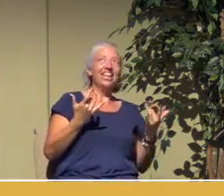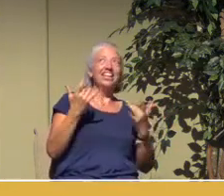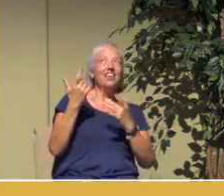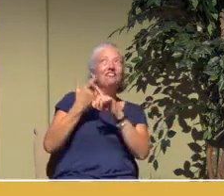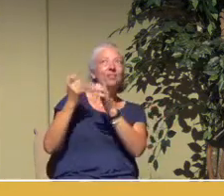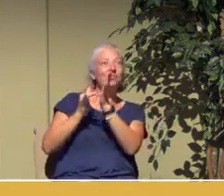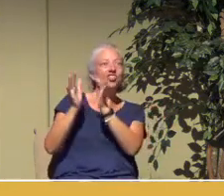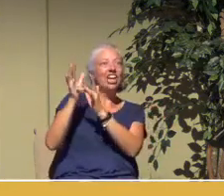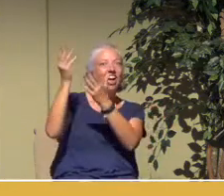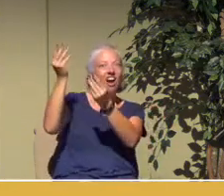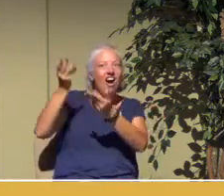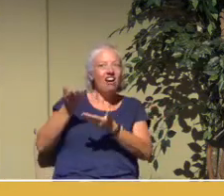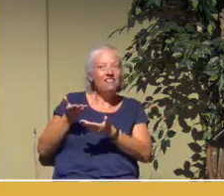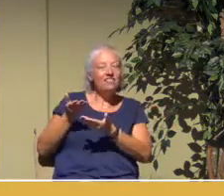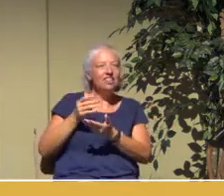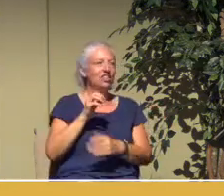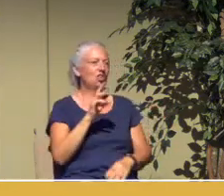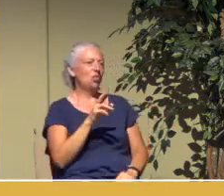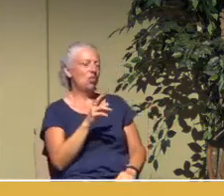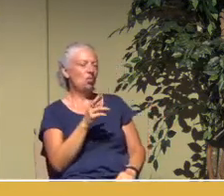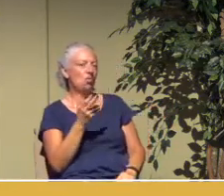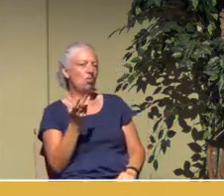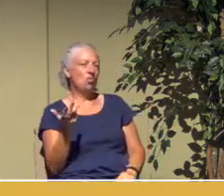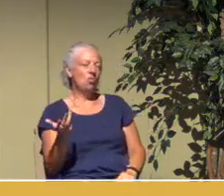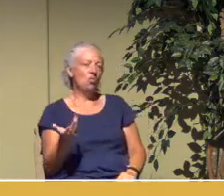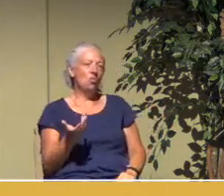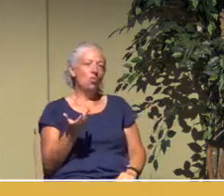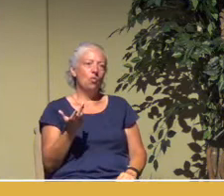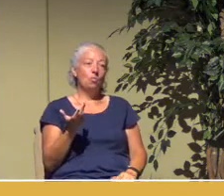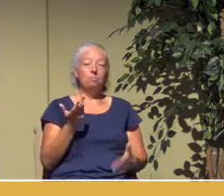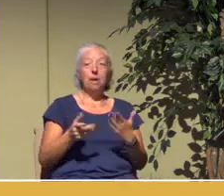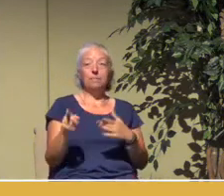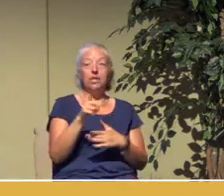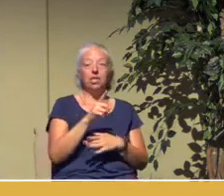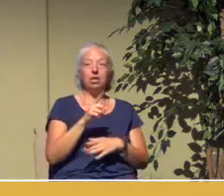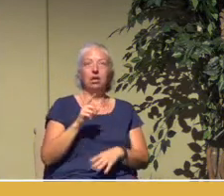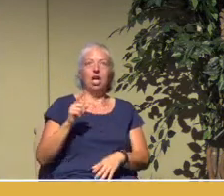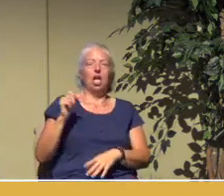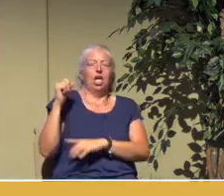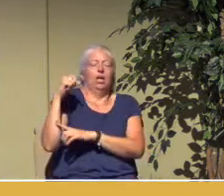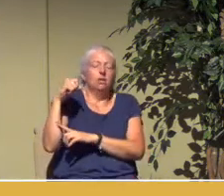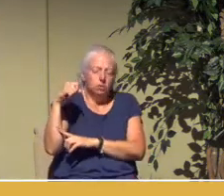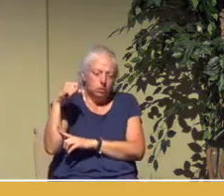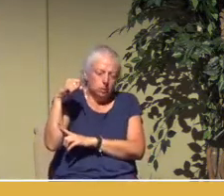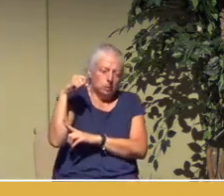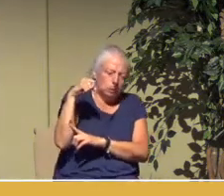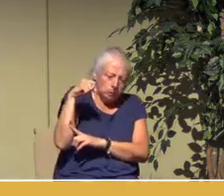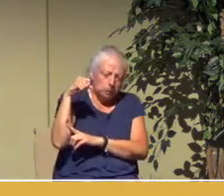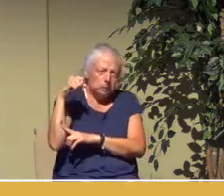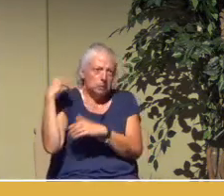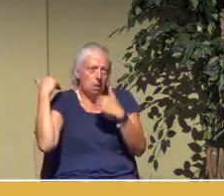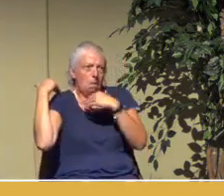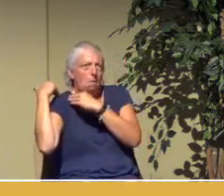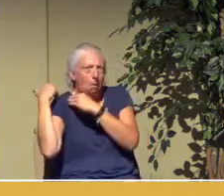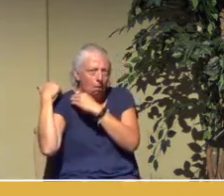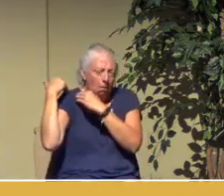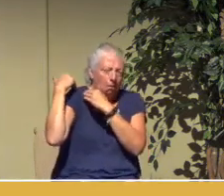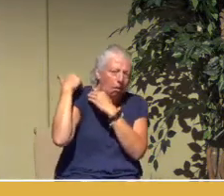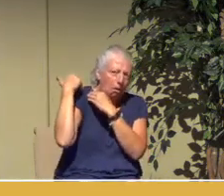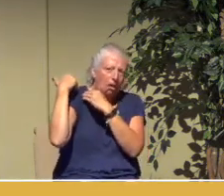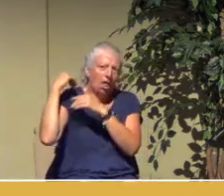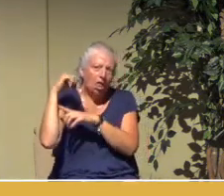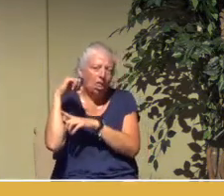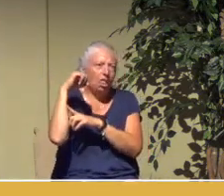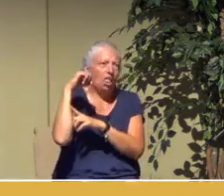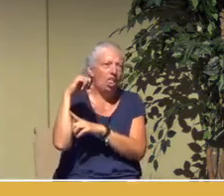offers us? Or in some senses, are you walking like this, carrying something that is making